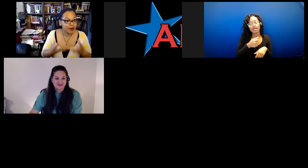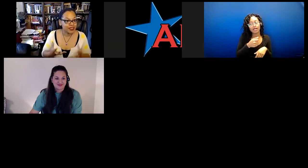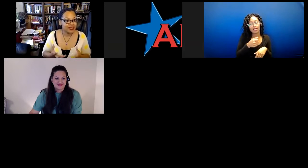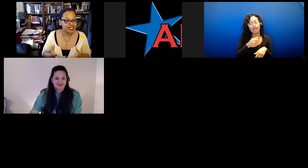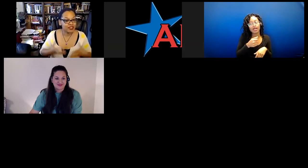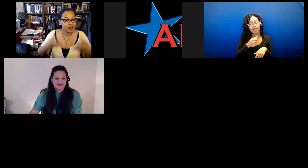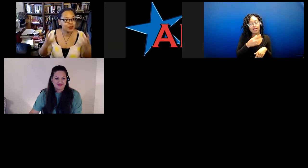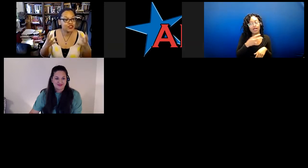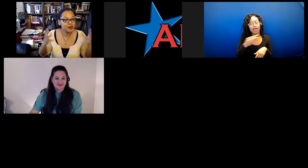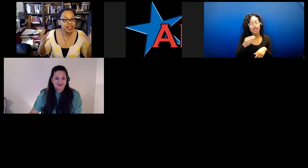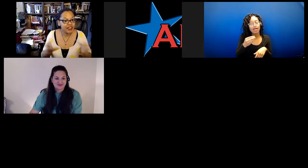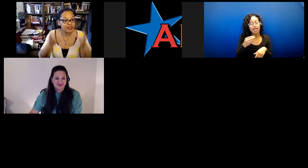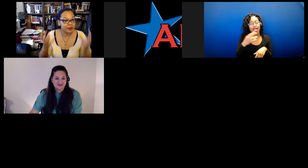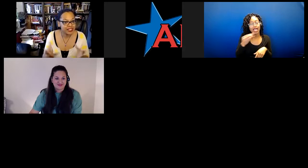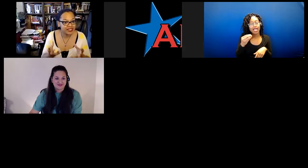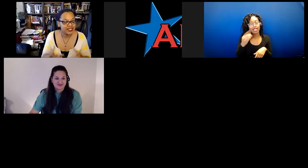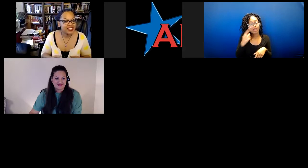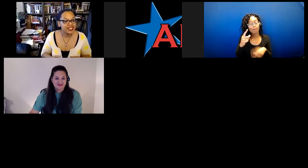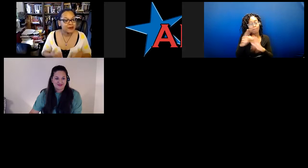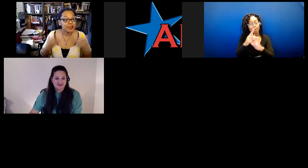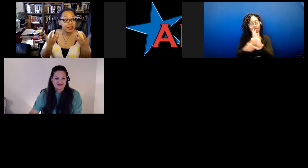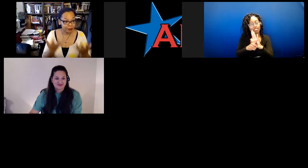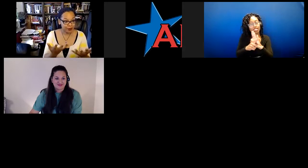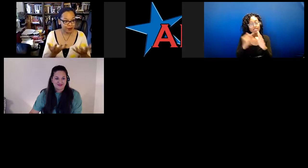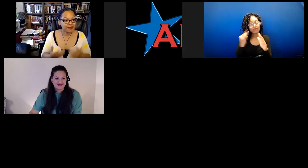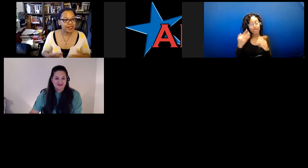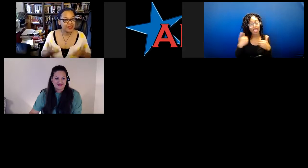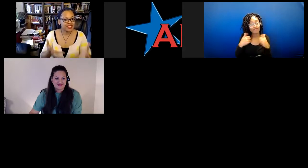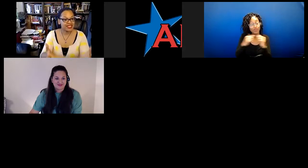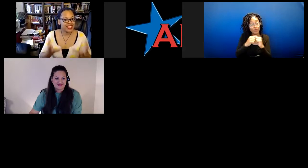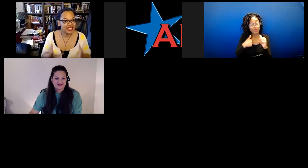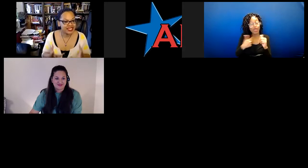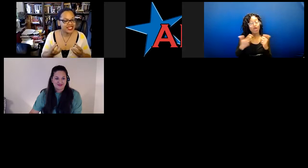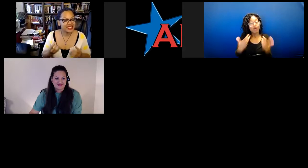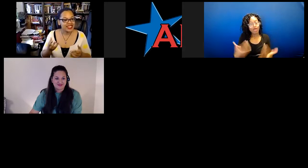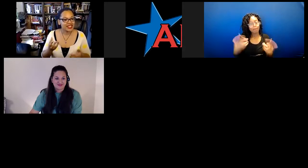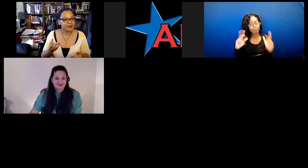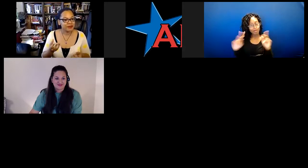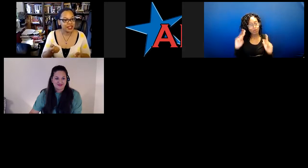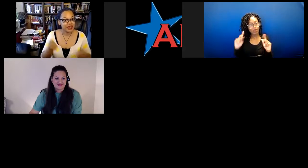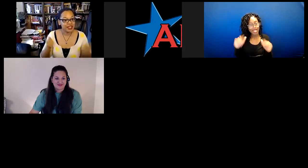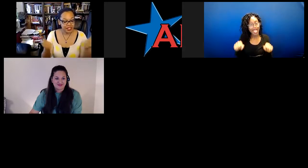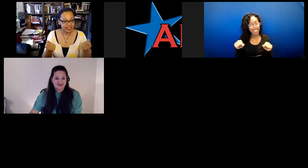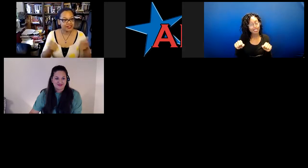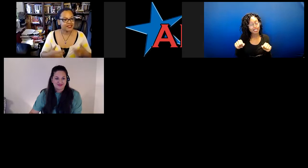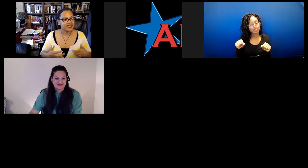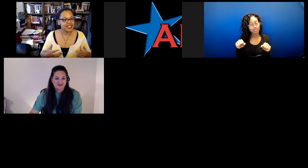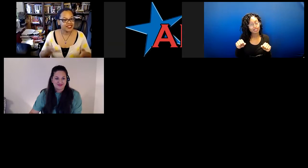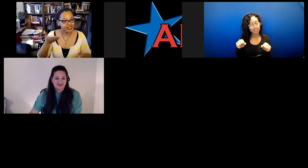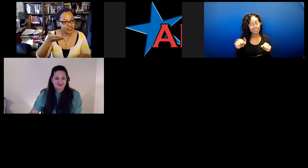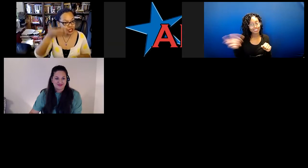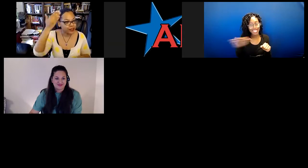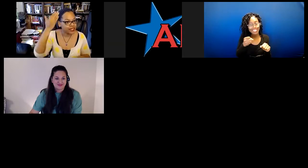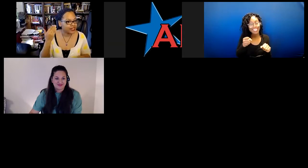a policy. And so then once you have it written, people have to then take it and they read it and